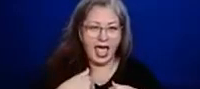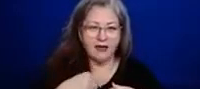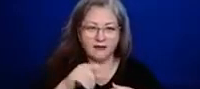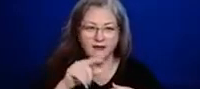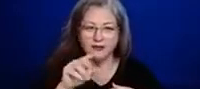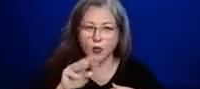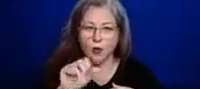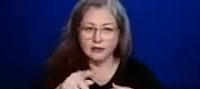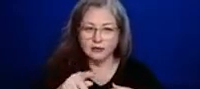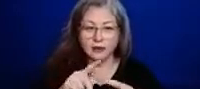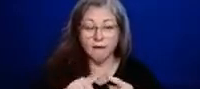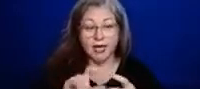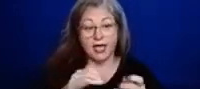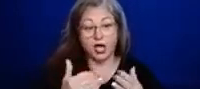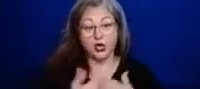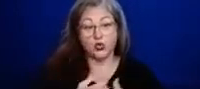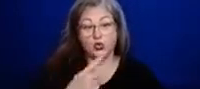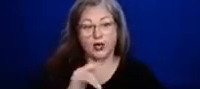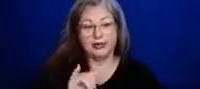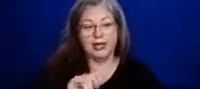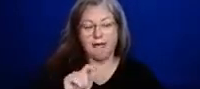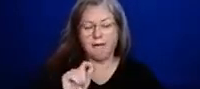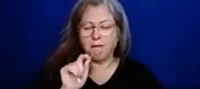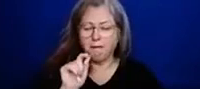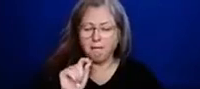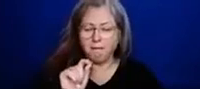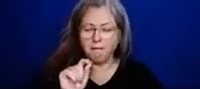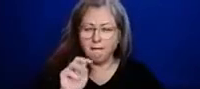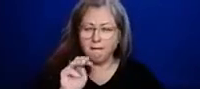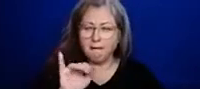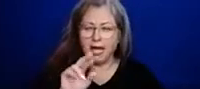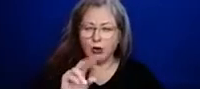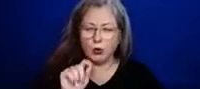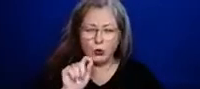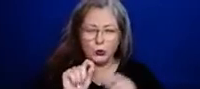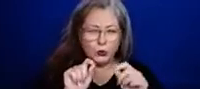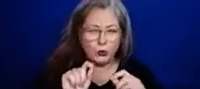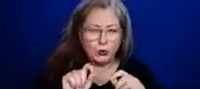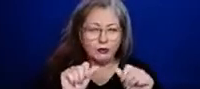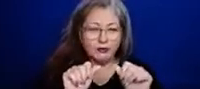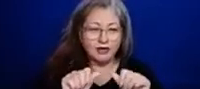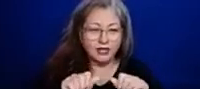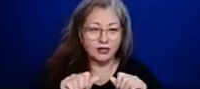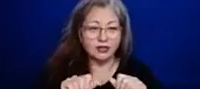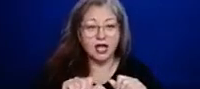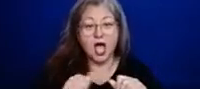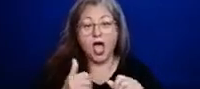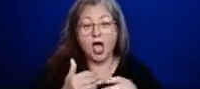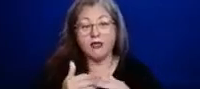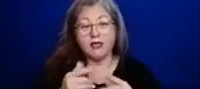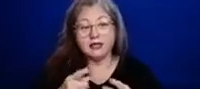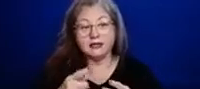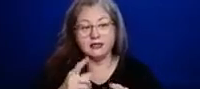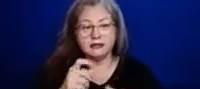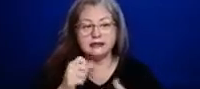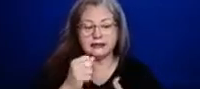And the blue ones are microscopic figures. And then the other elements are